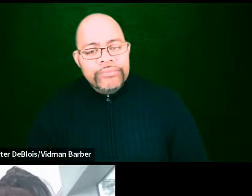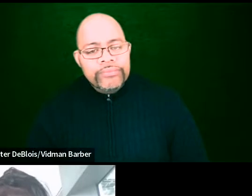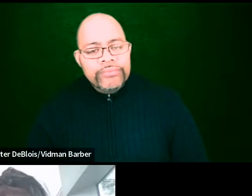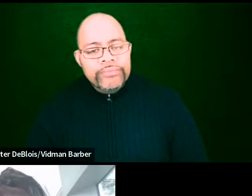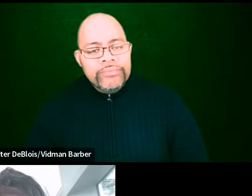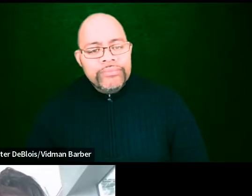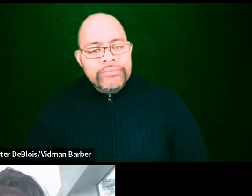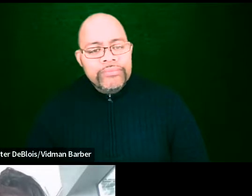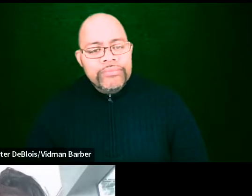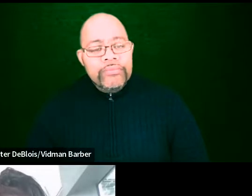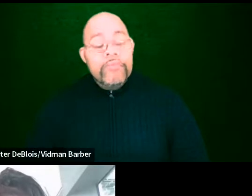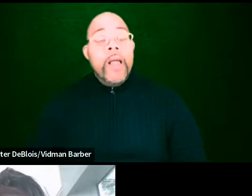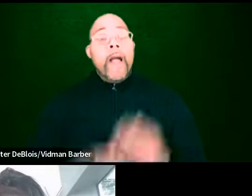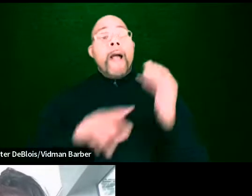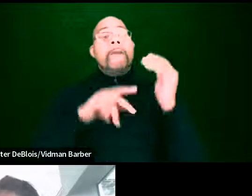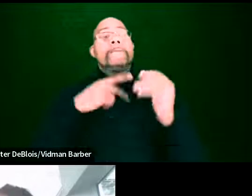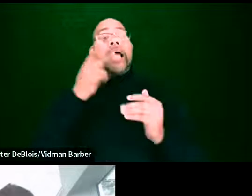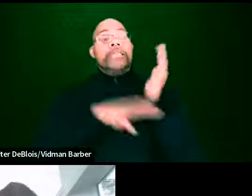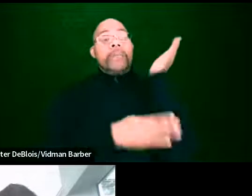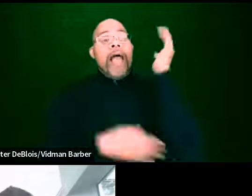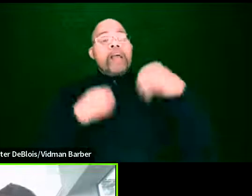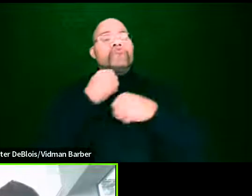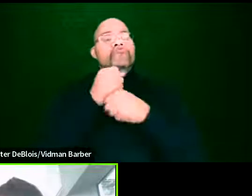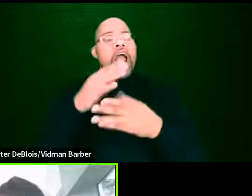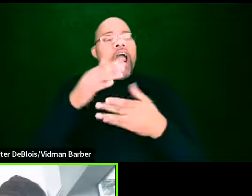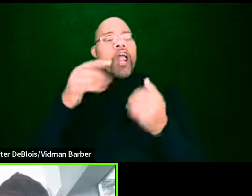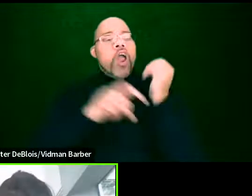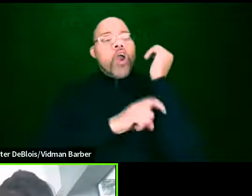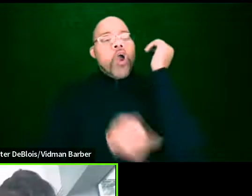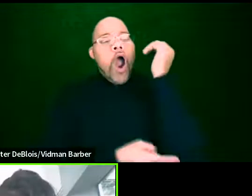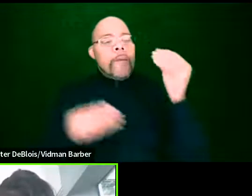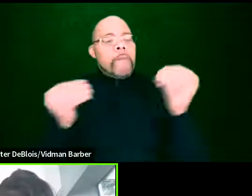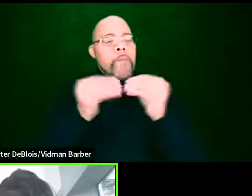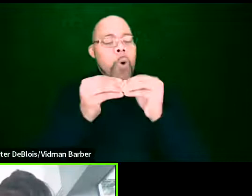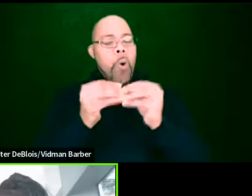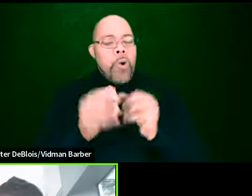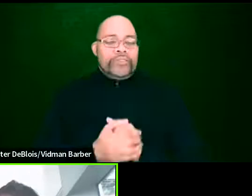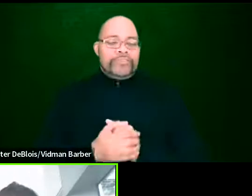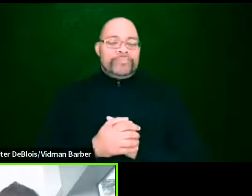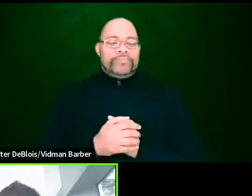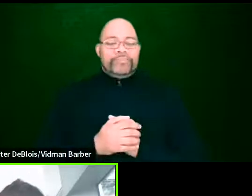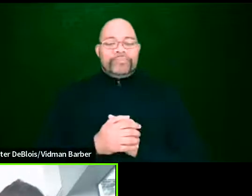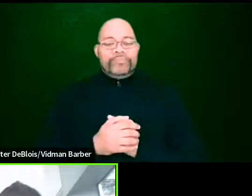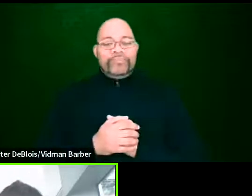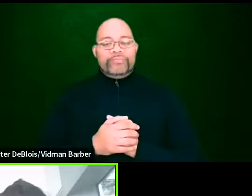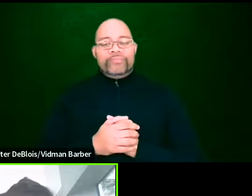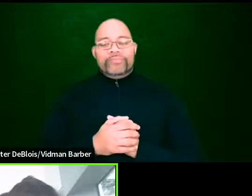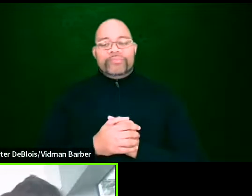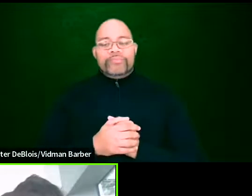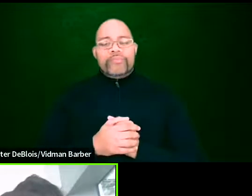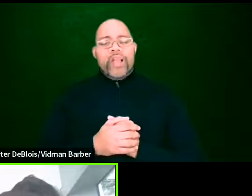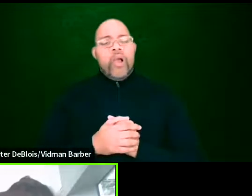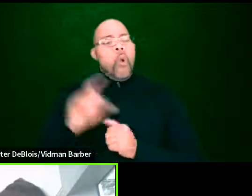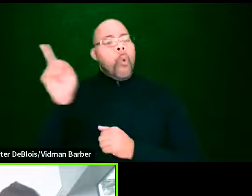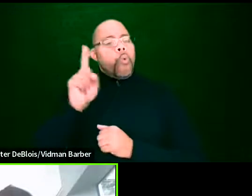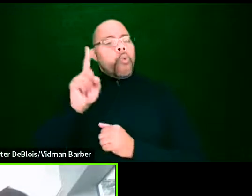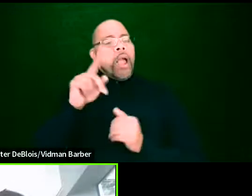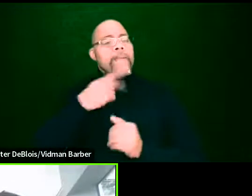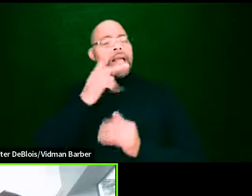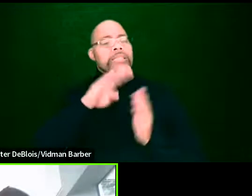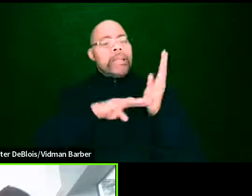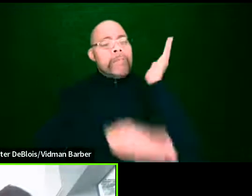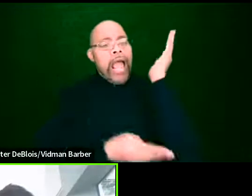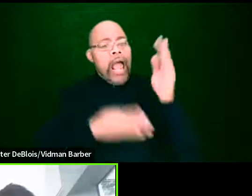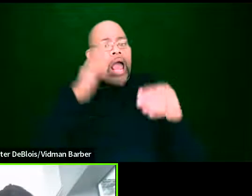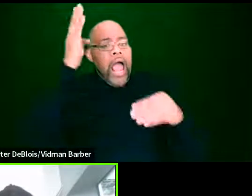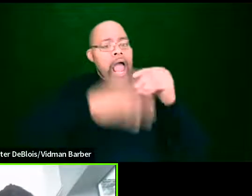Plastic bags make more garbage. Plastic bags do make more garbage. And where can a plastic bag